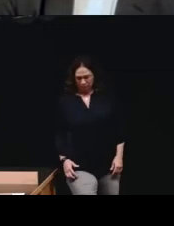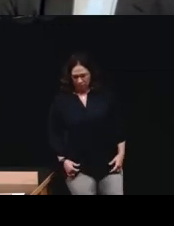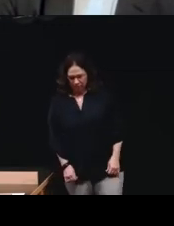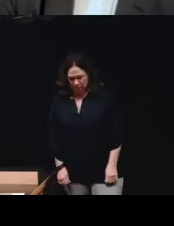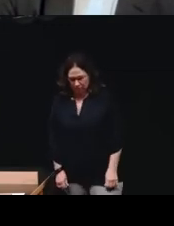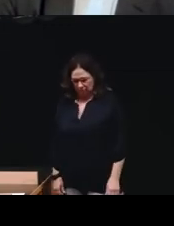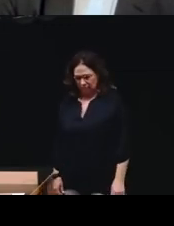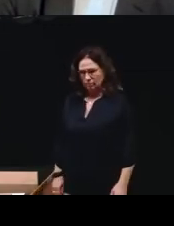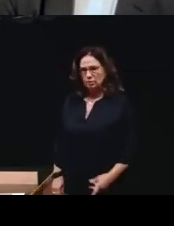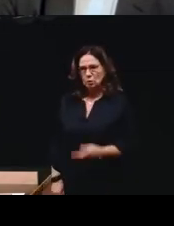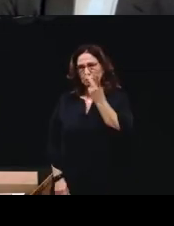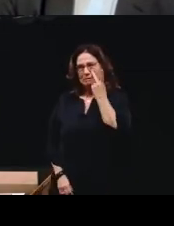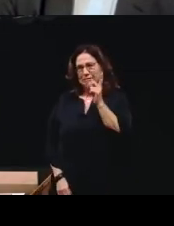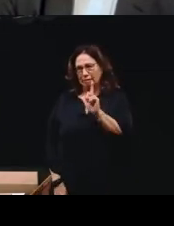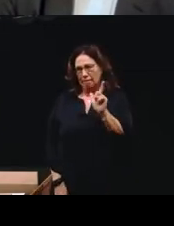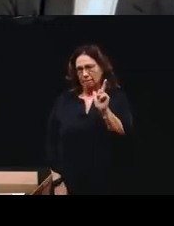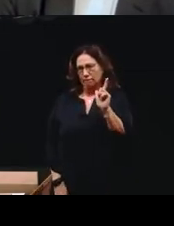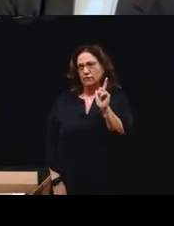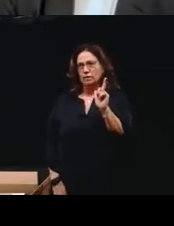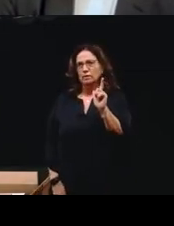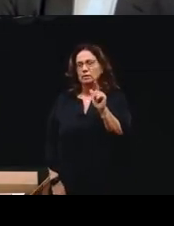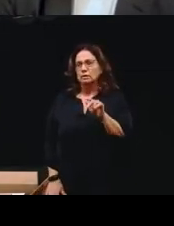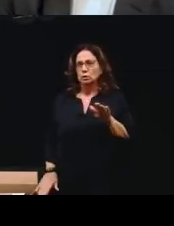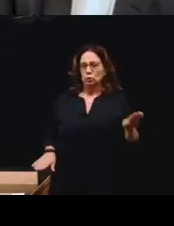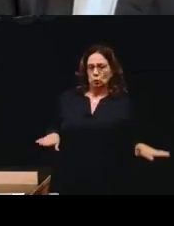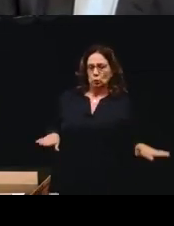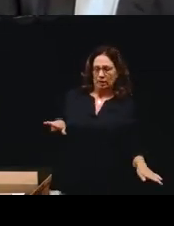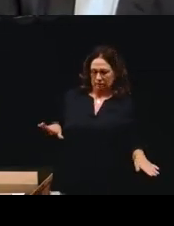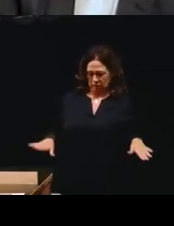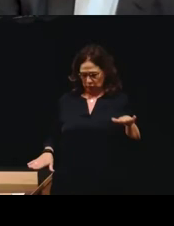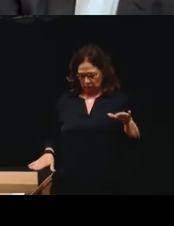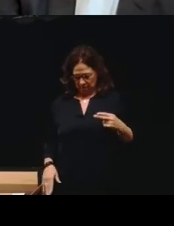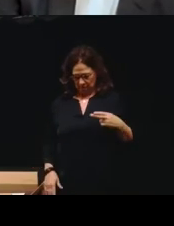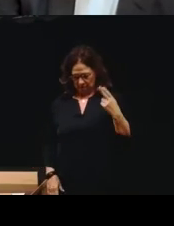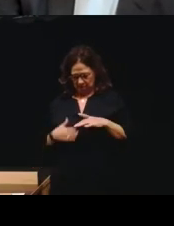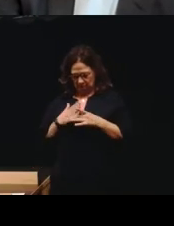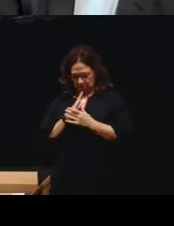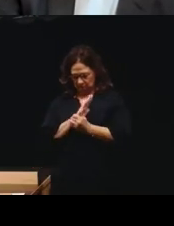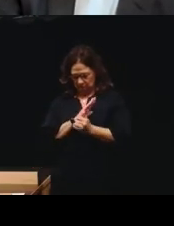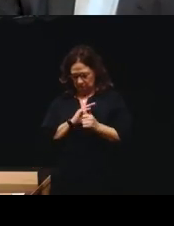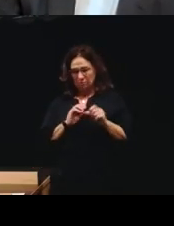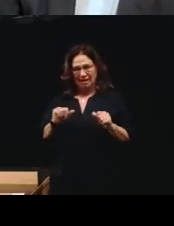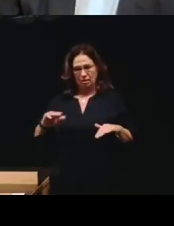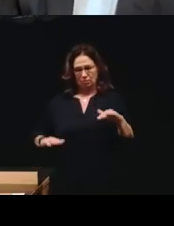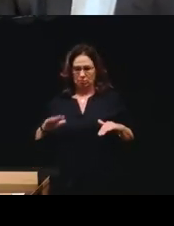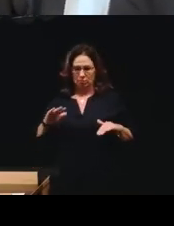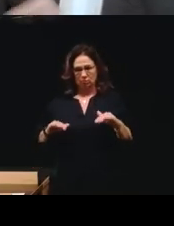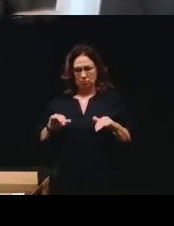Here on their left leg, swaying to the left and to the right, high amplitude, but generally able to